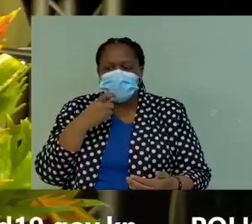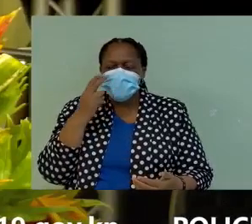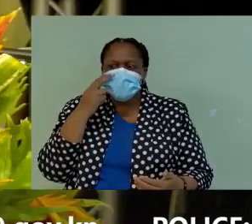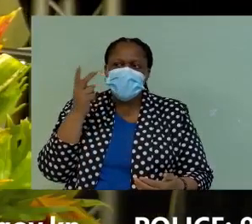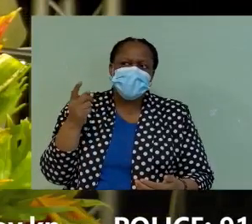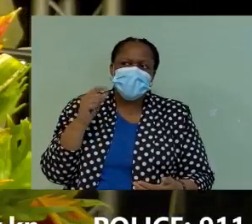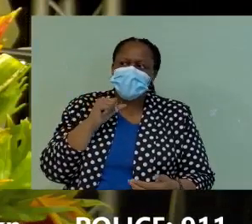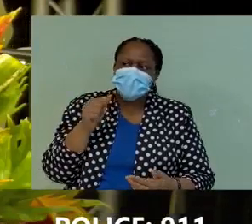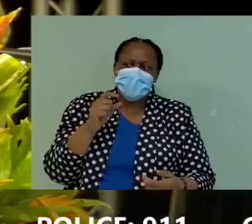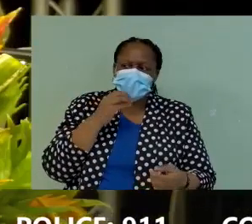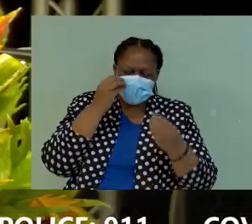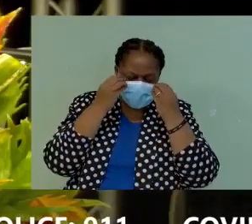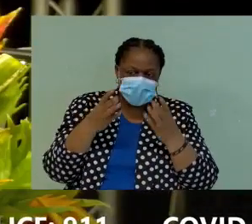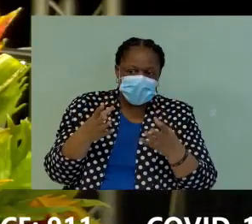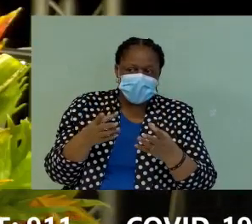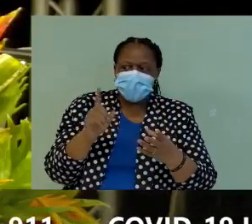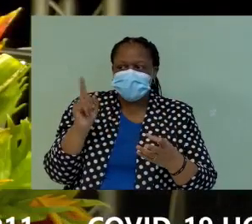become compliant